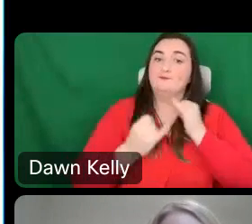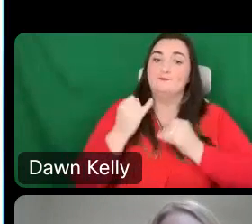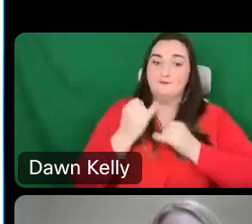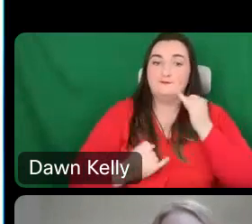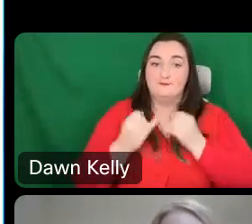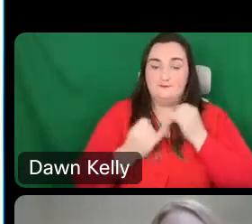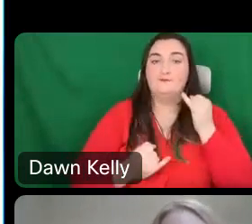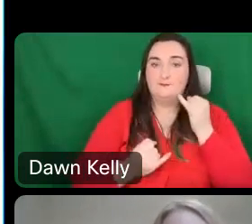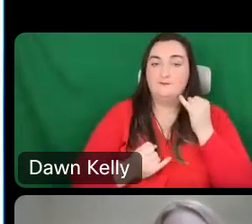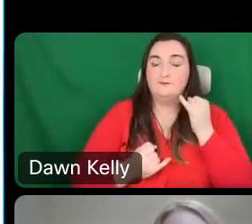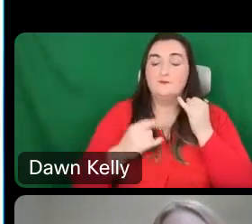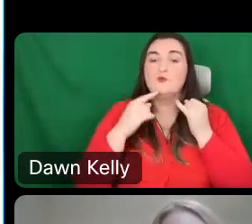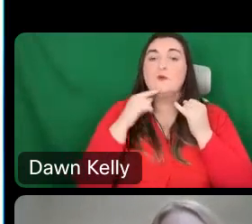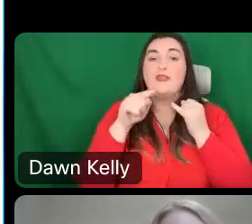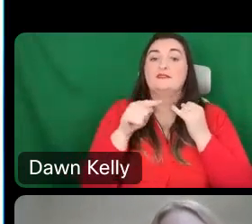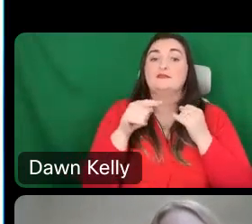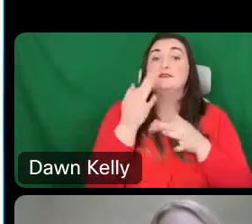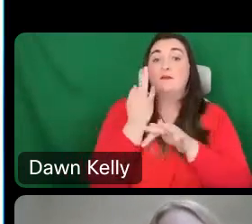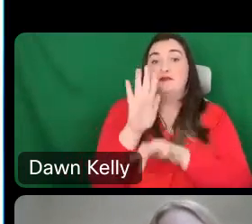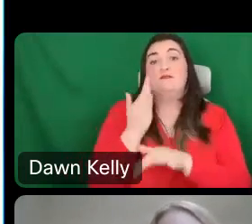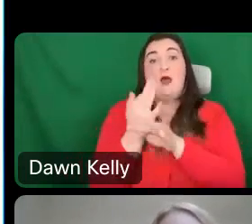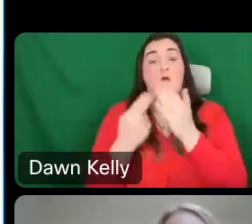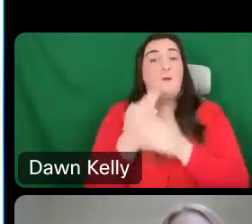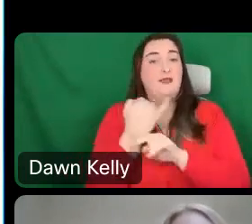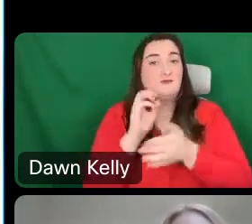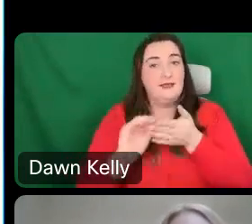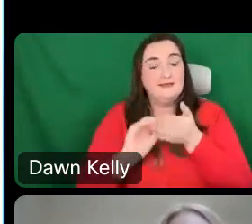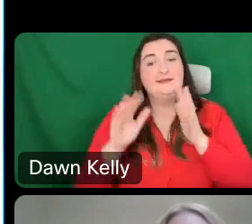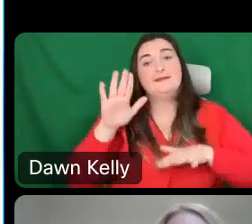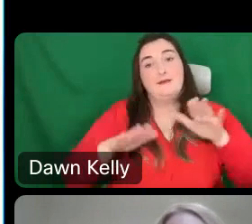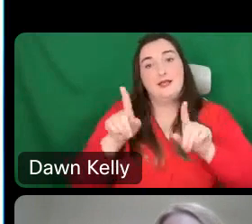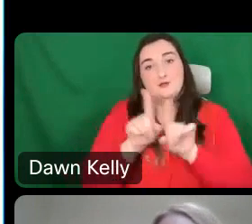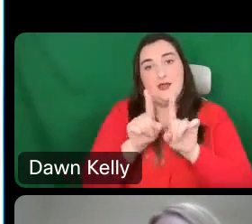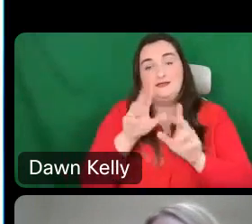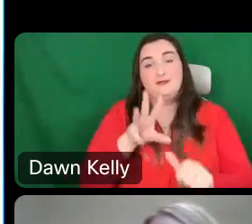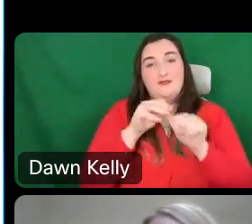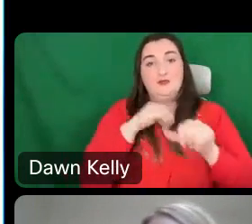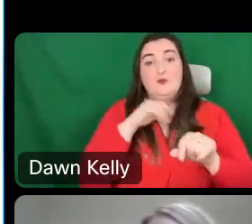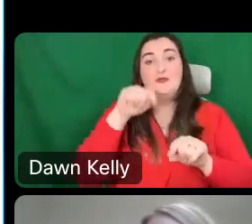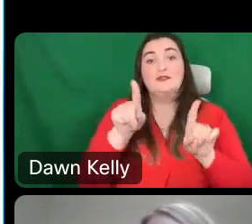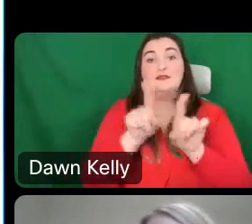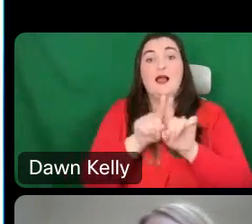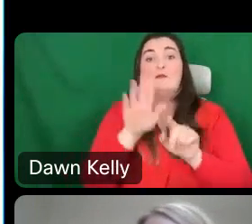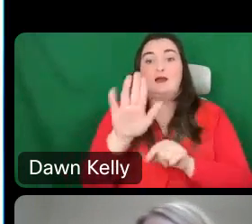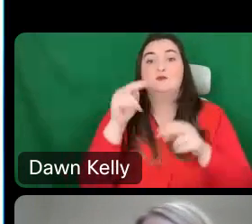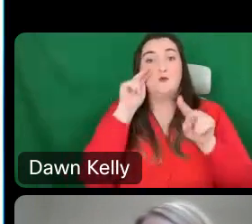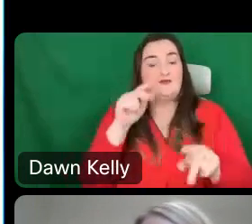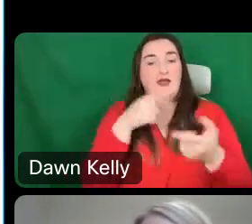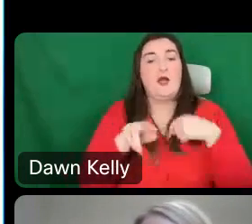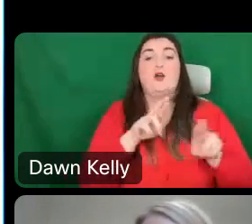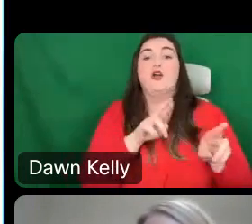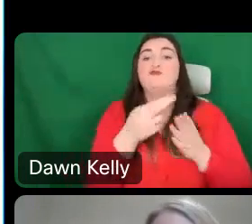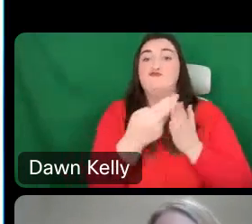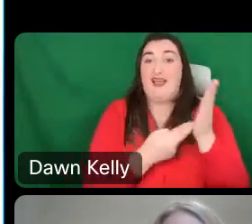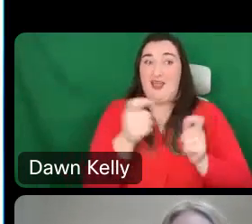as per the example that you need to follow it up in writing. Similarly, specific to this is we need to notify our regulators within